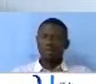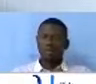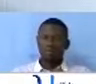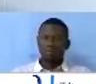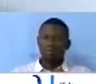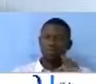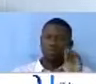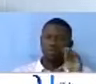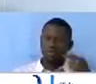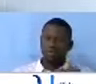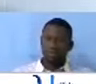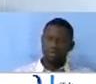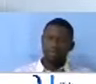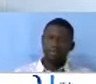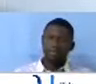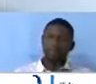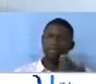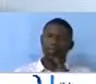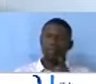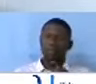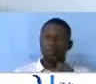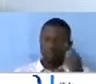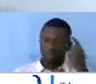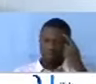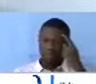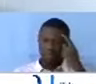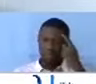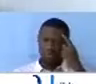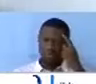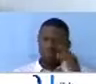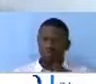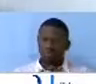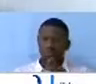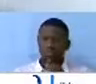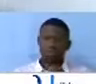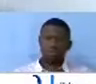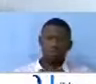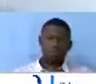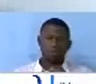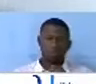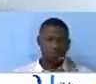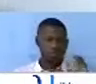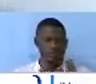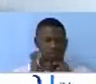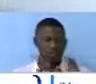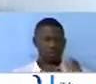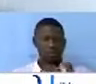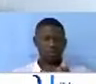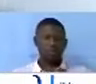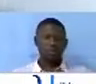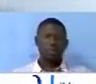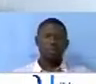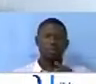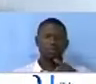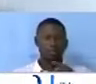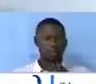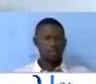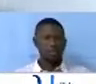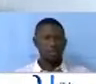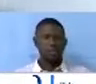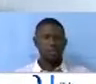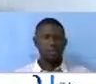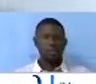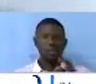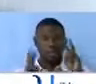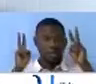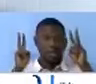From what I gathered, you know, is that he was not definitely, he has no trust